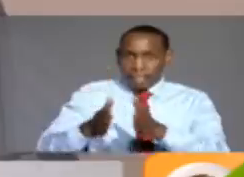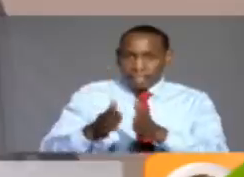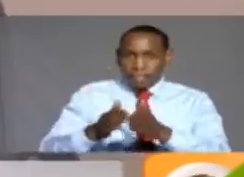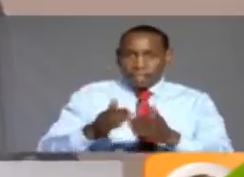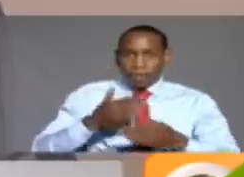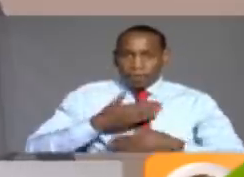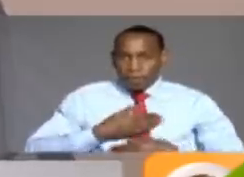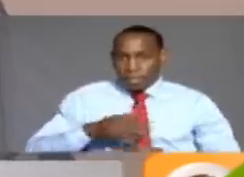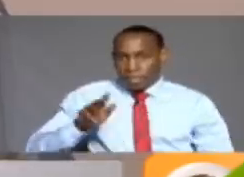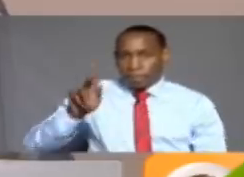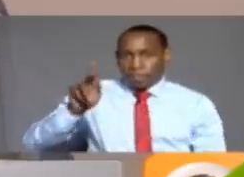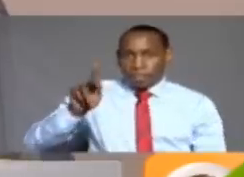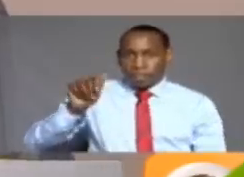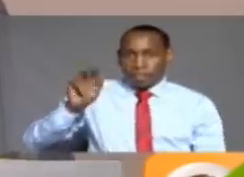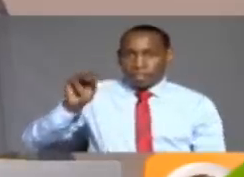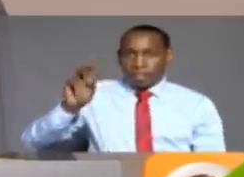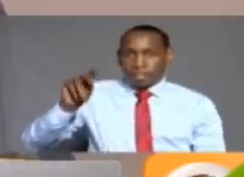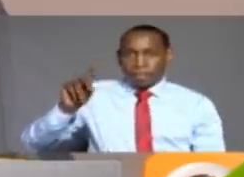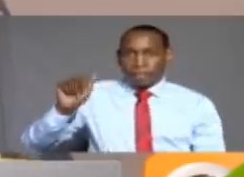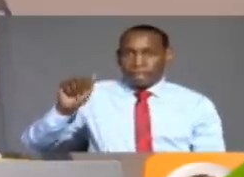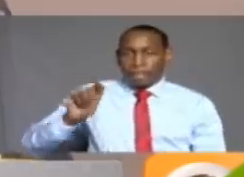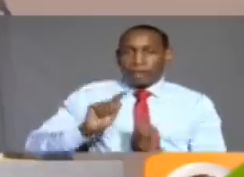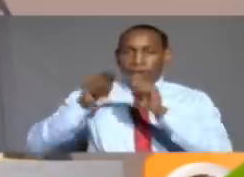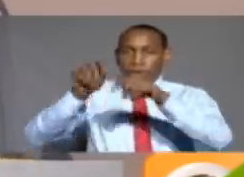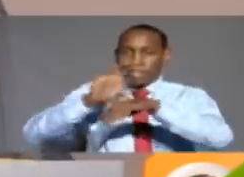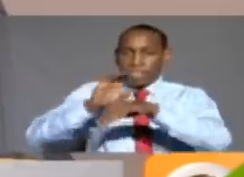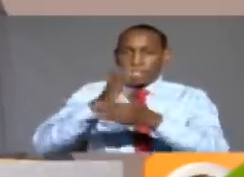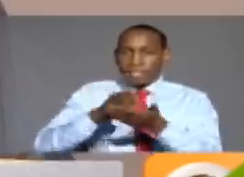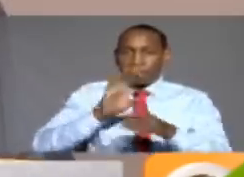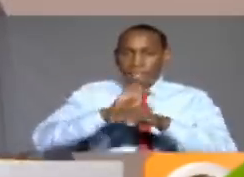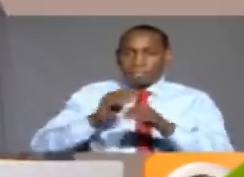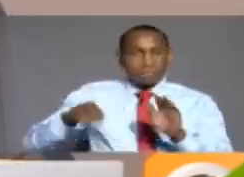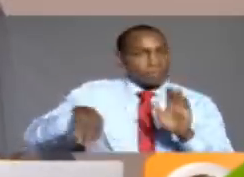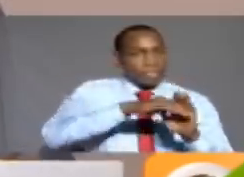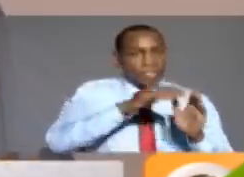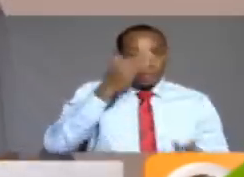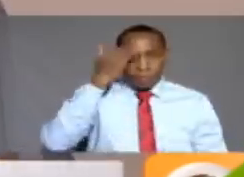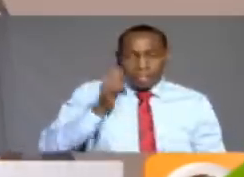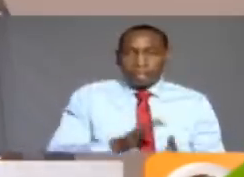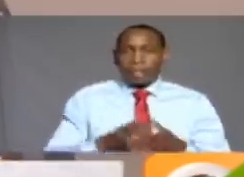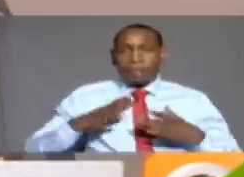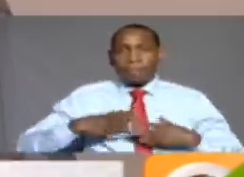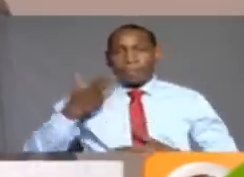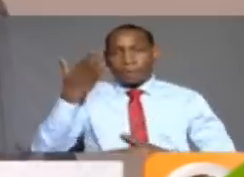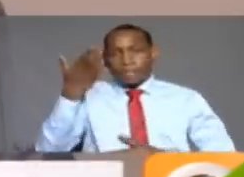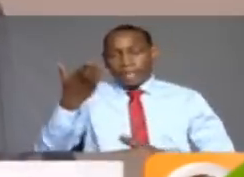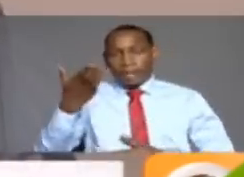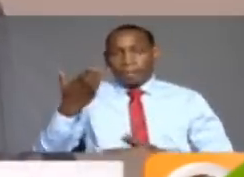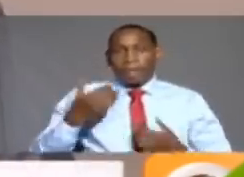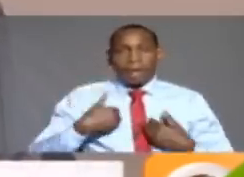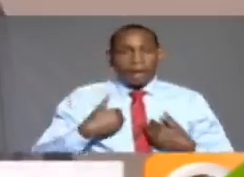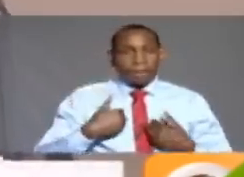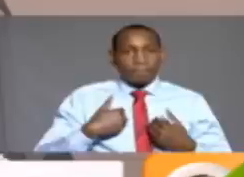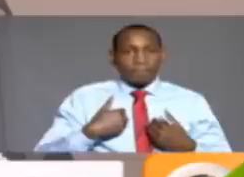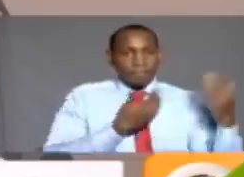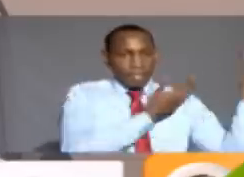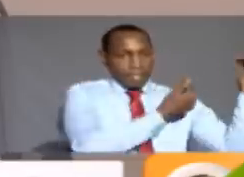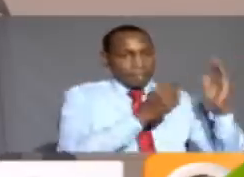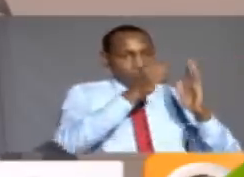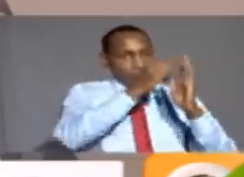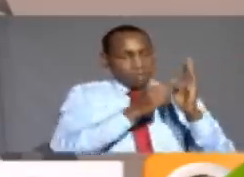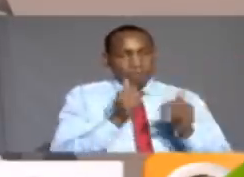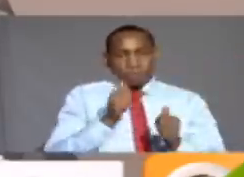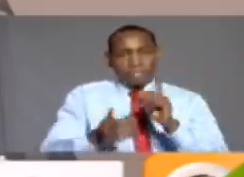Honorable Kamanda. They have gone to churches. Some churches they have been actually chased away because people have some expectation which they don't